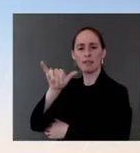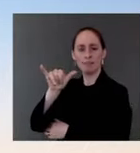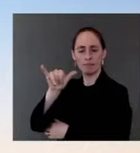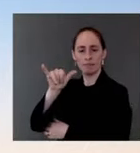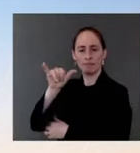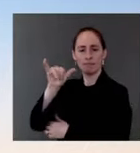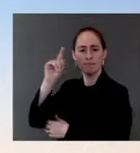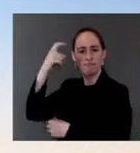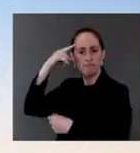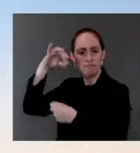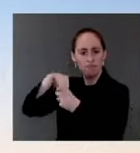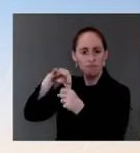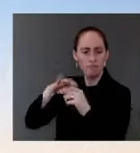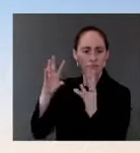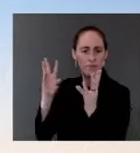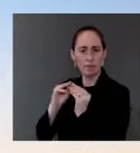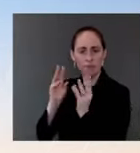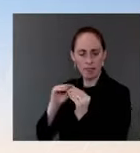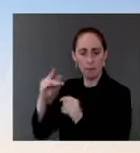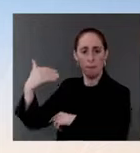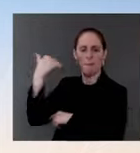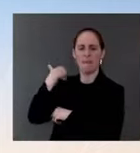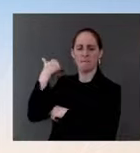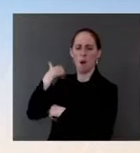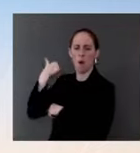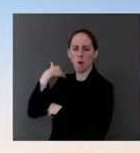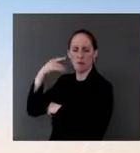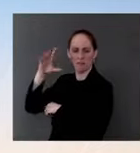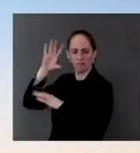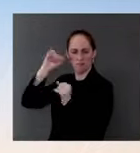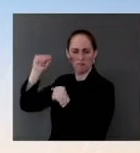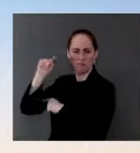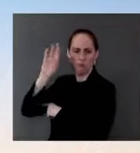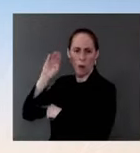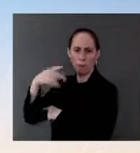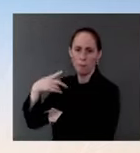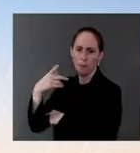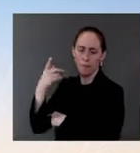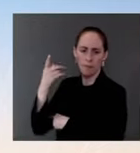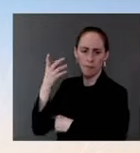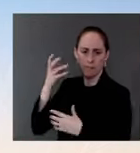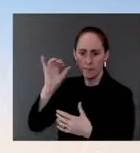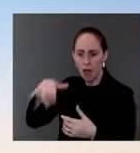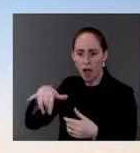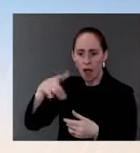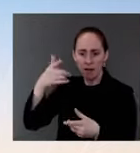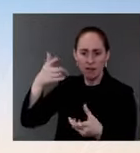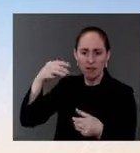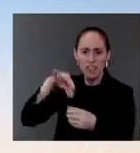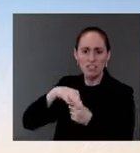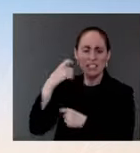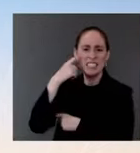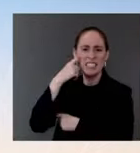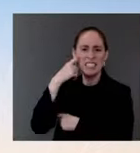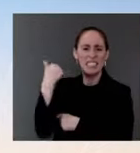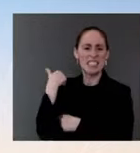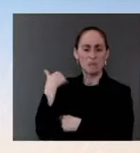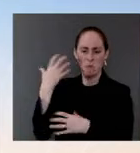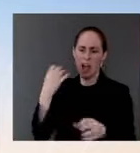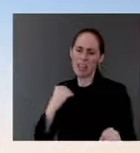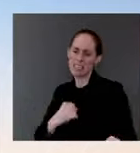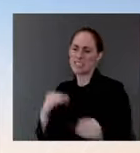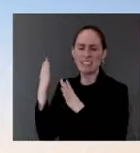year. He puts out statements, various releases, and I wonder why President Biden has not used his